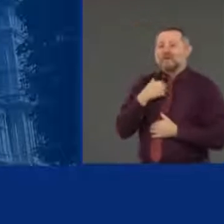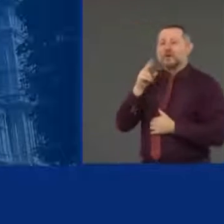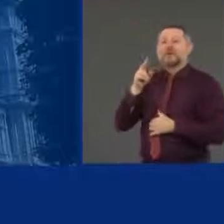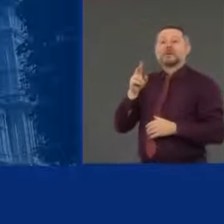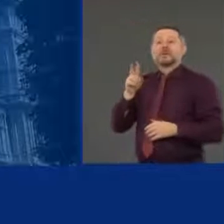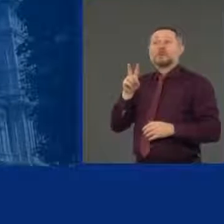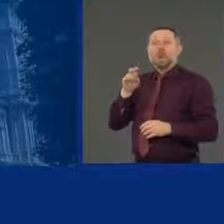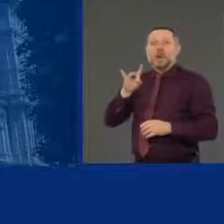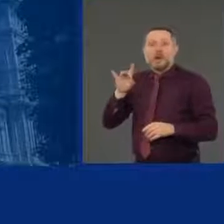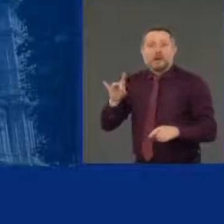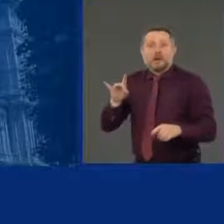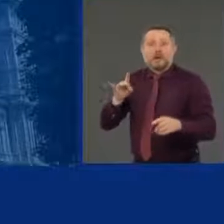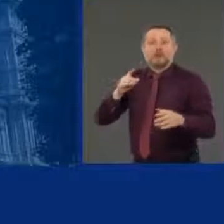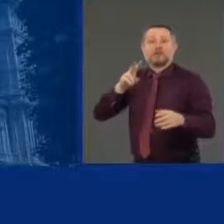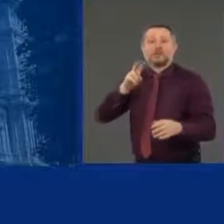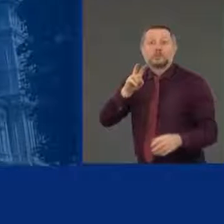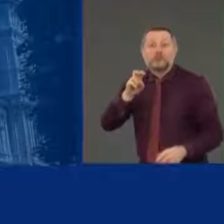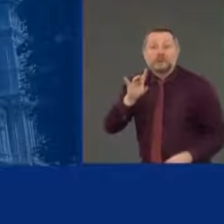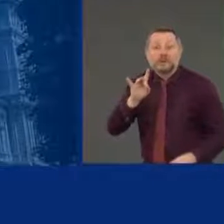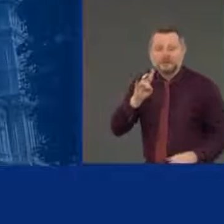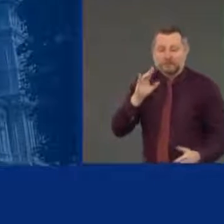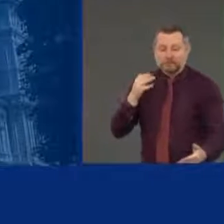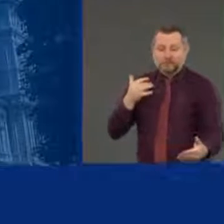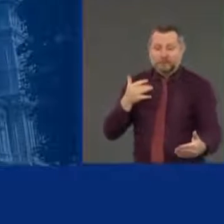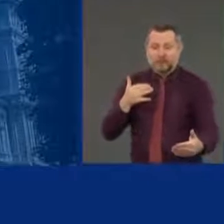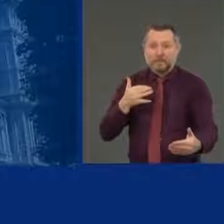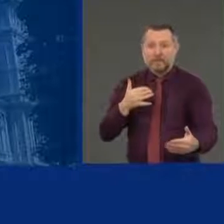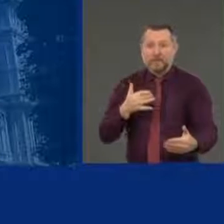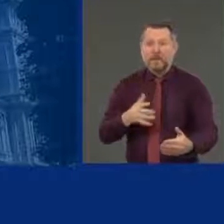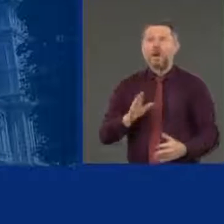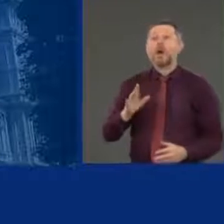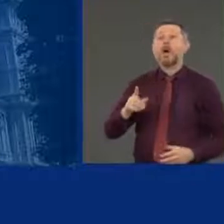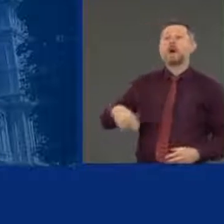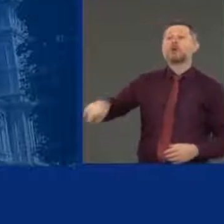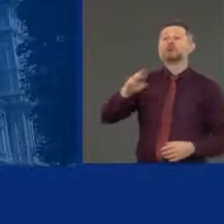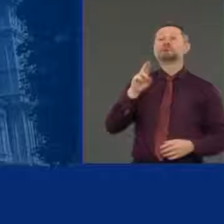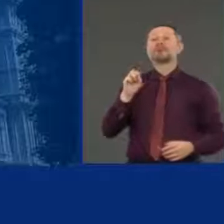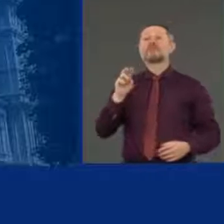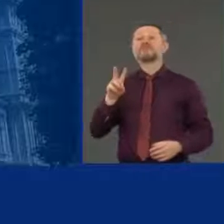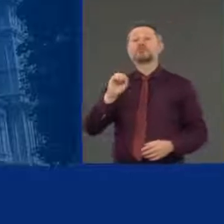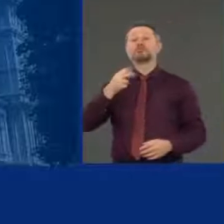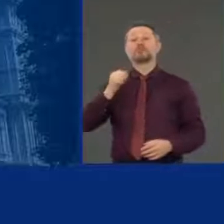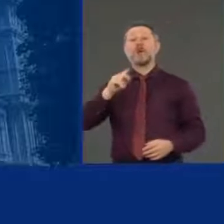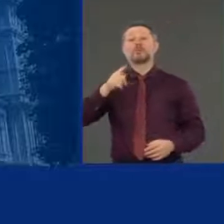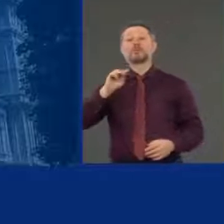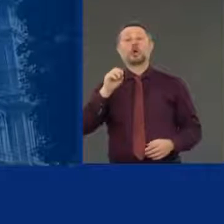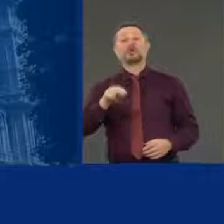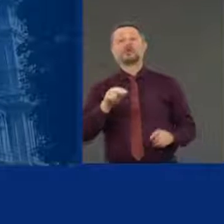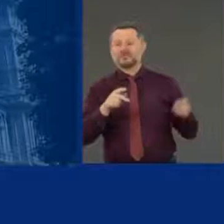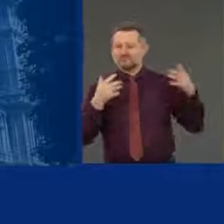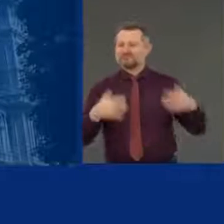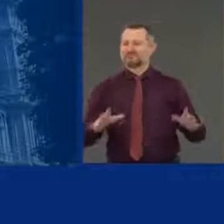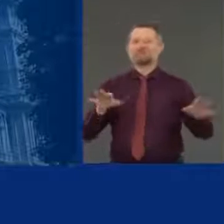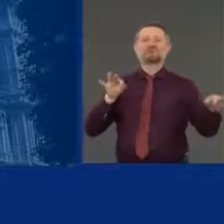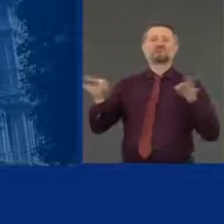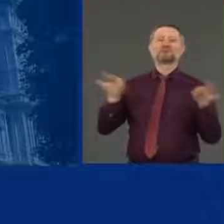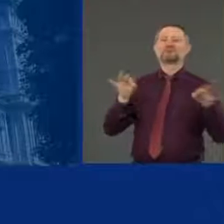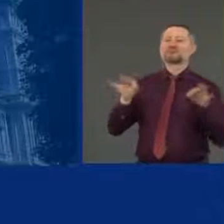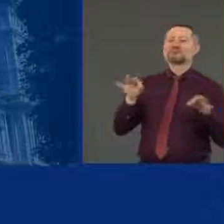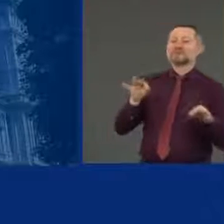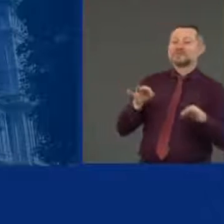process. Reverend Sharpton talked about demonstration,